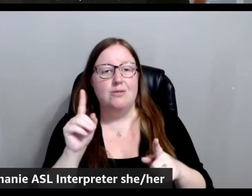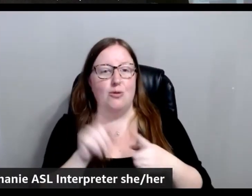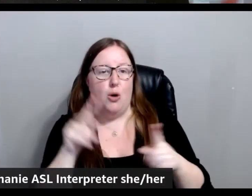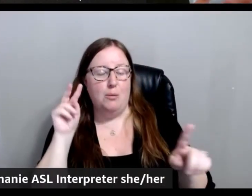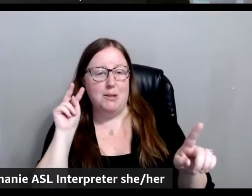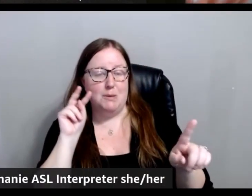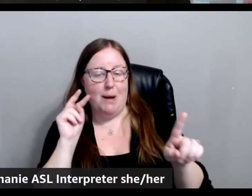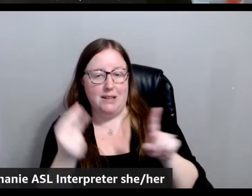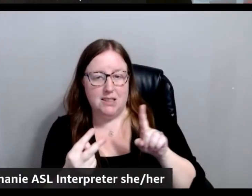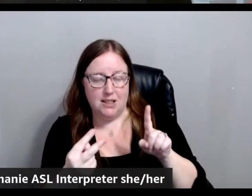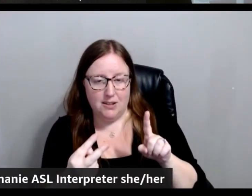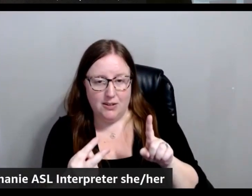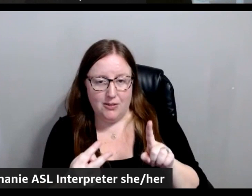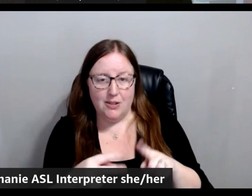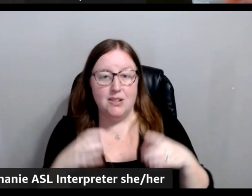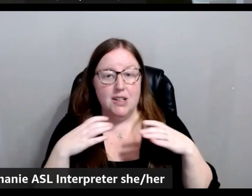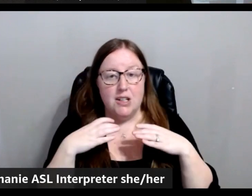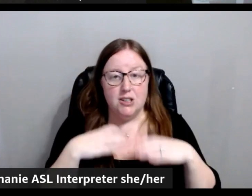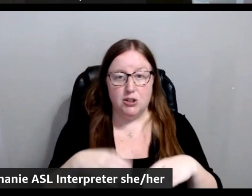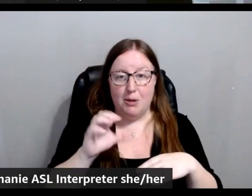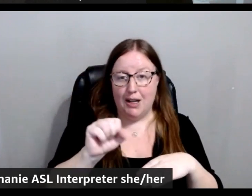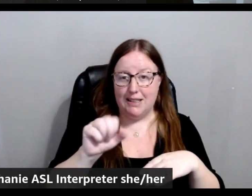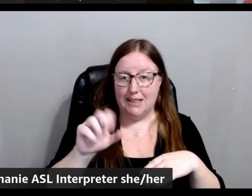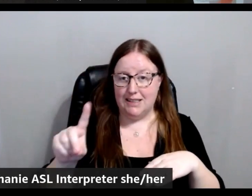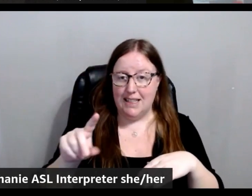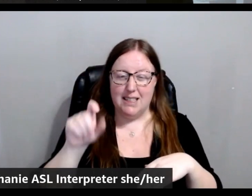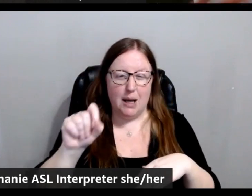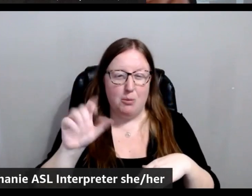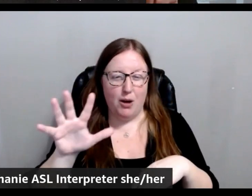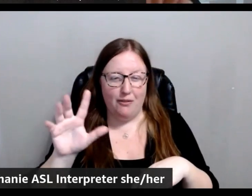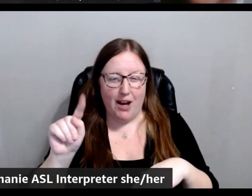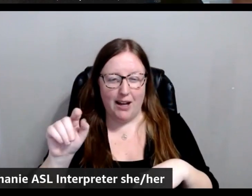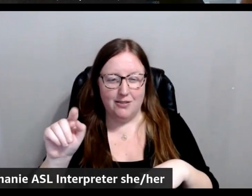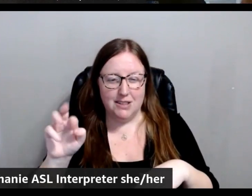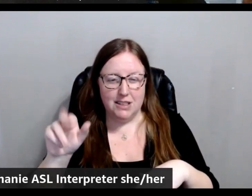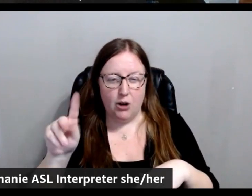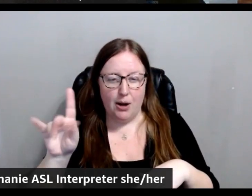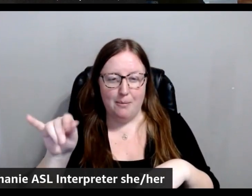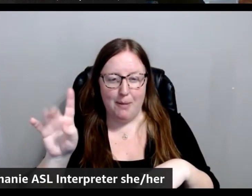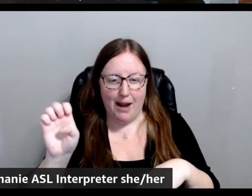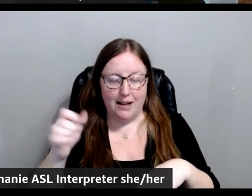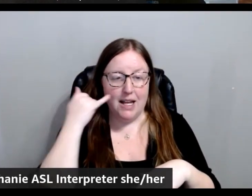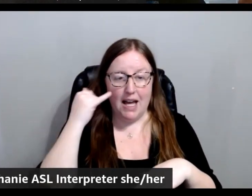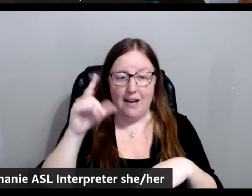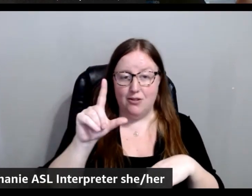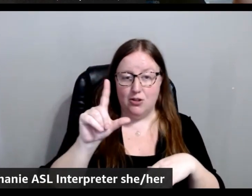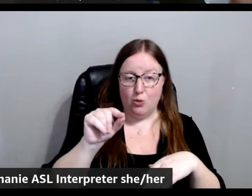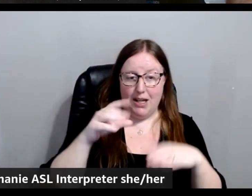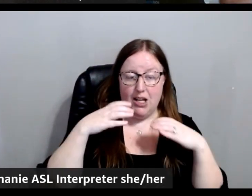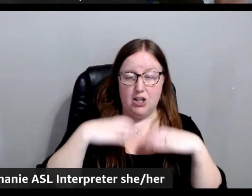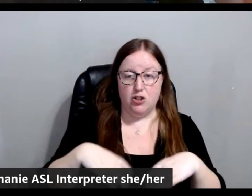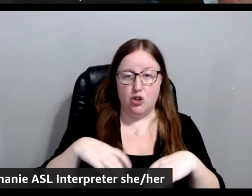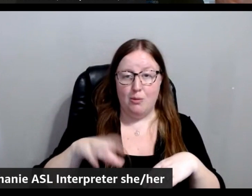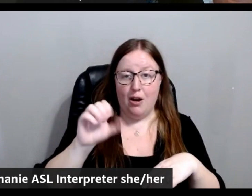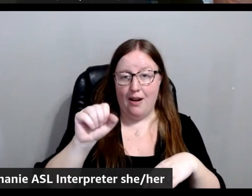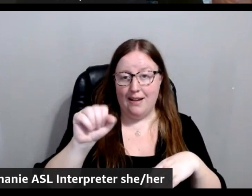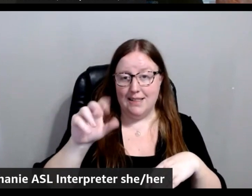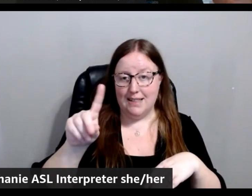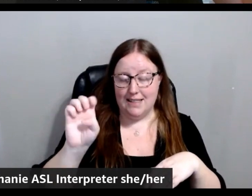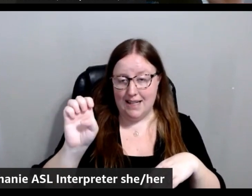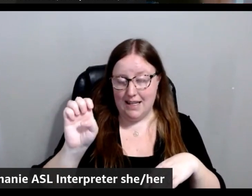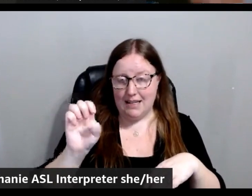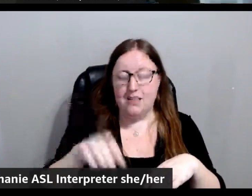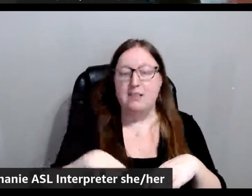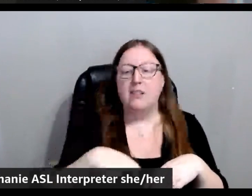perspective, consumer SSD is like half a terabyte. So think 20 consumer SSDs. Every